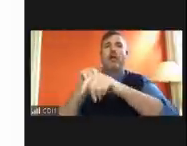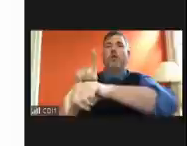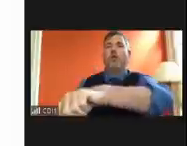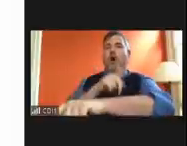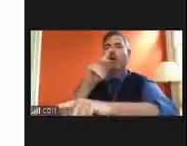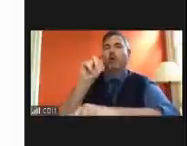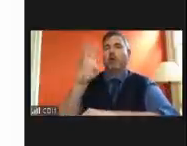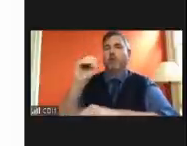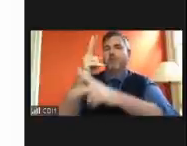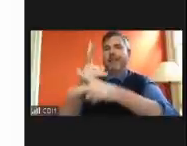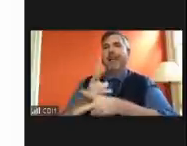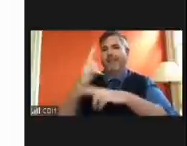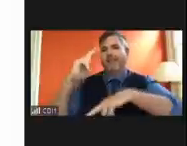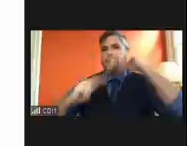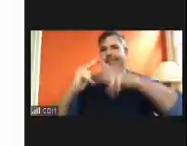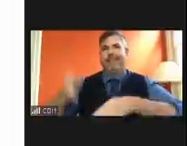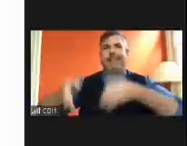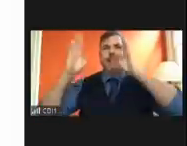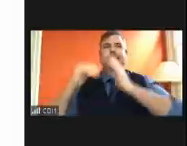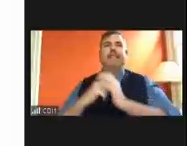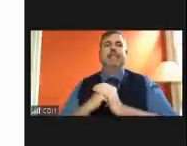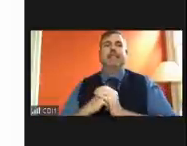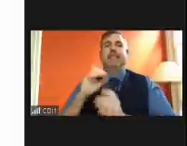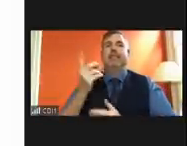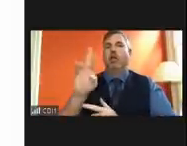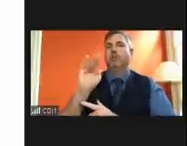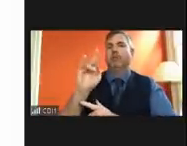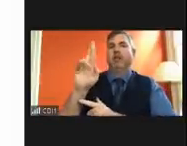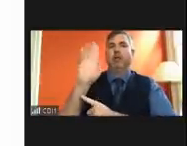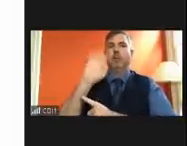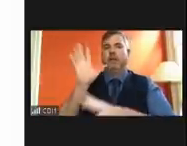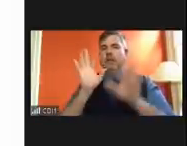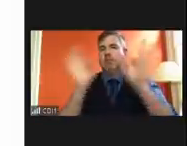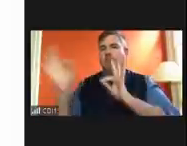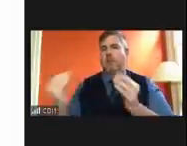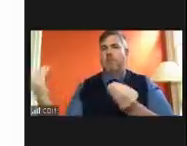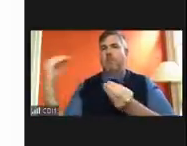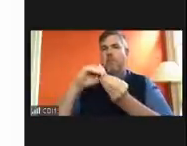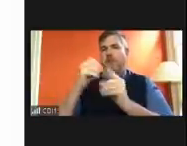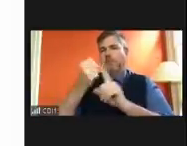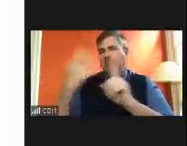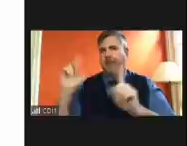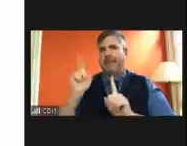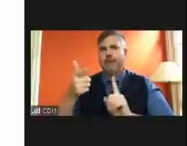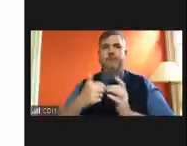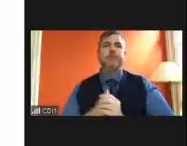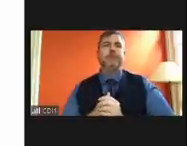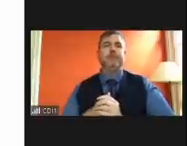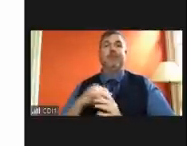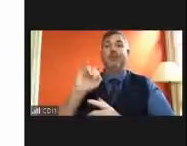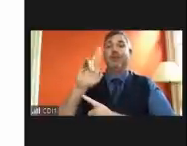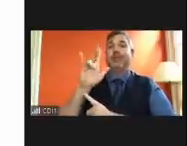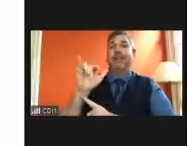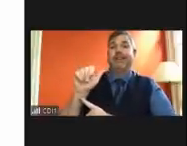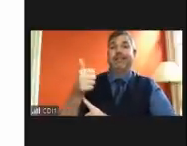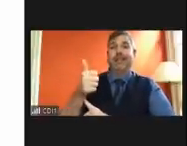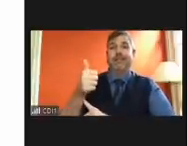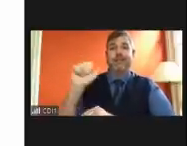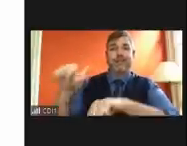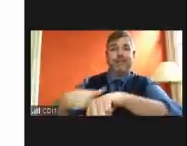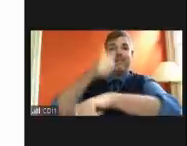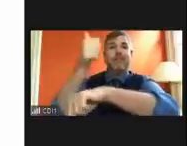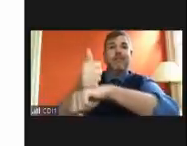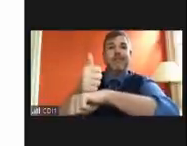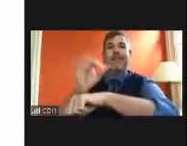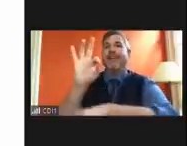more specifically. On July 10th, a field hospital was established at San Quentin Prison. I talked about this last week.